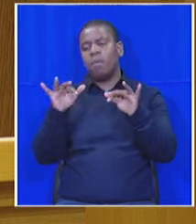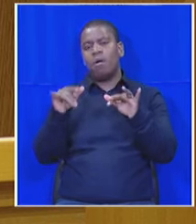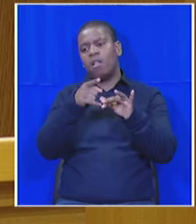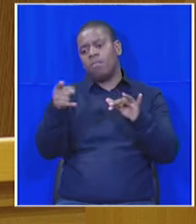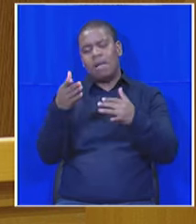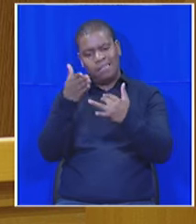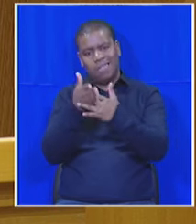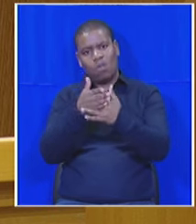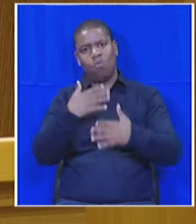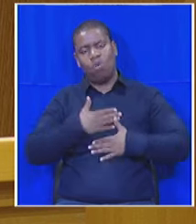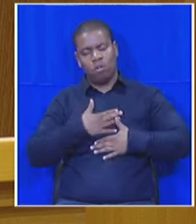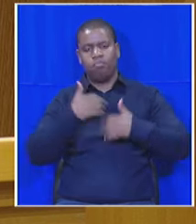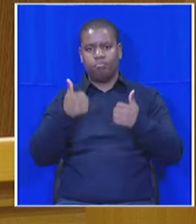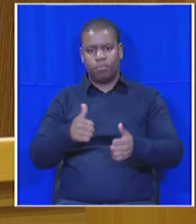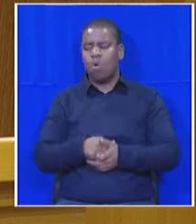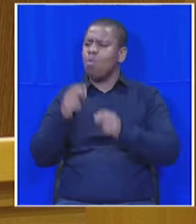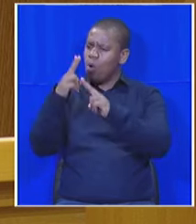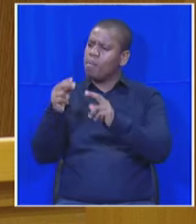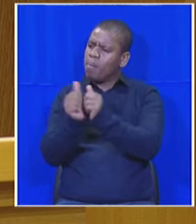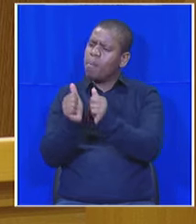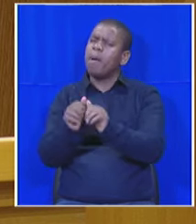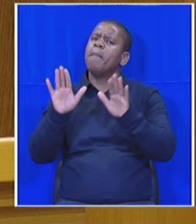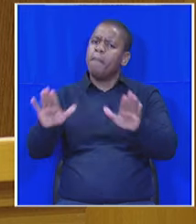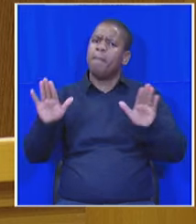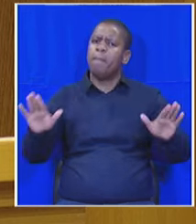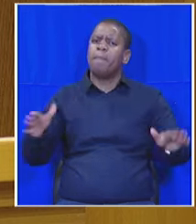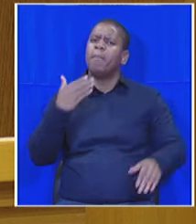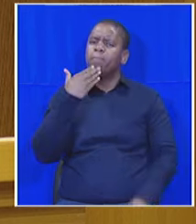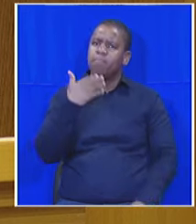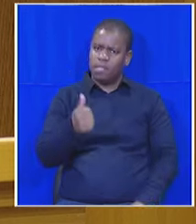members. Honorable members, you have got a speaker on